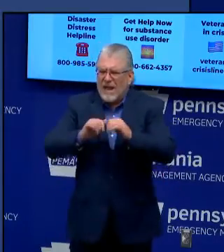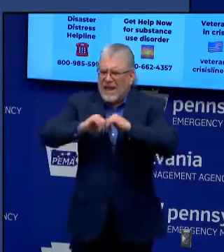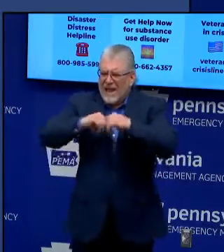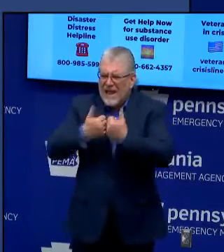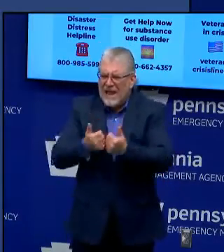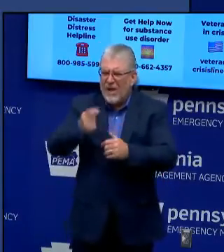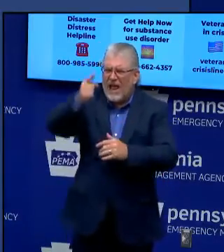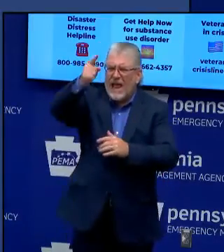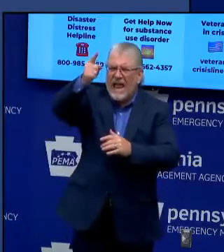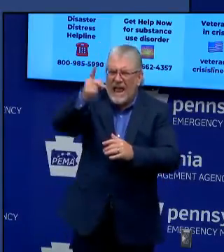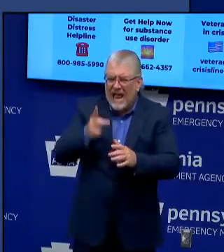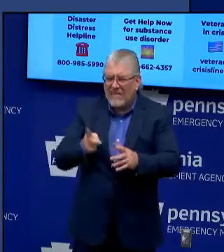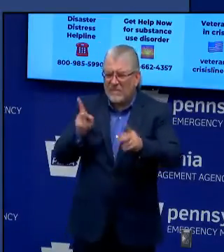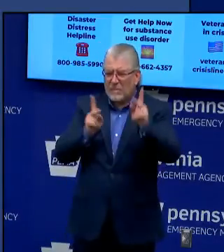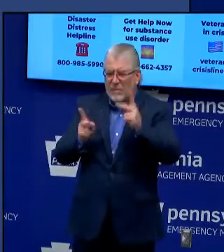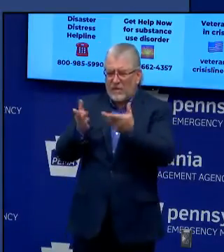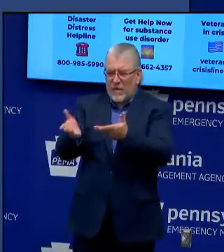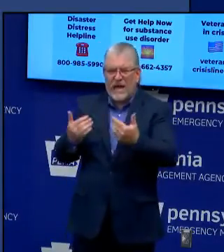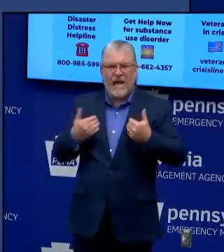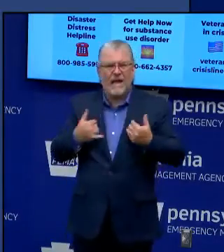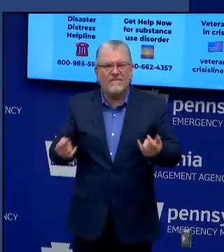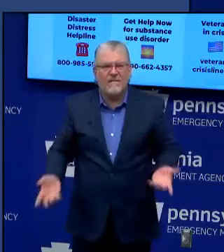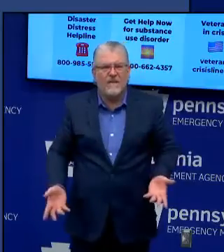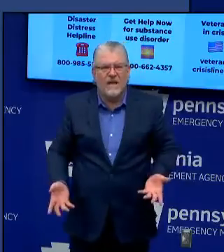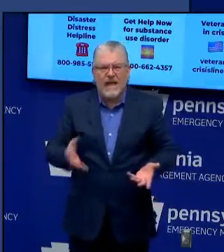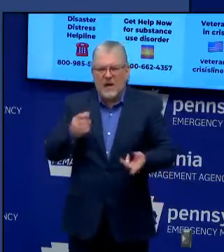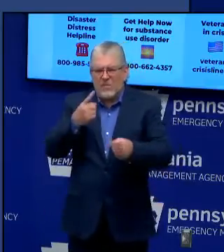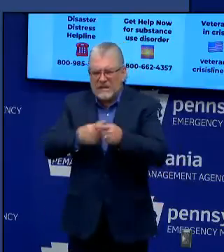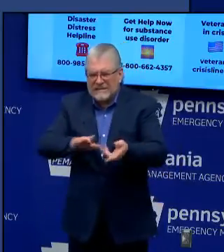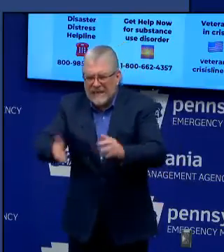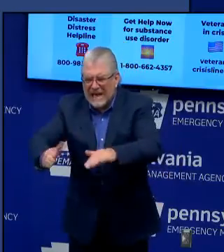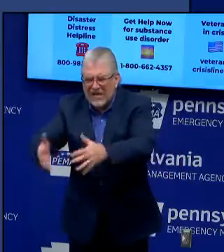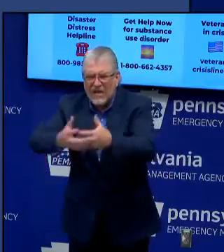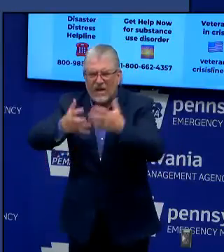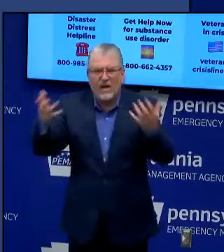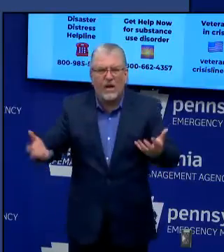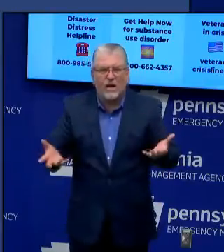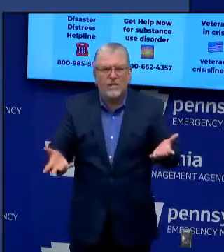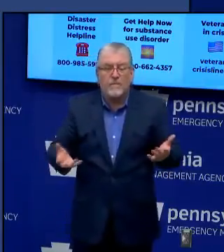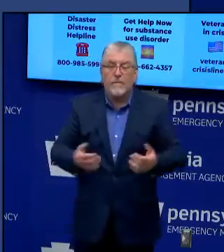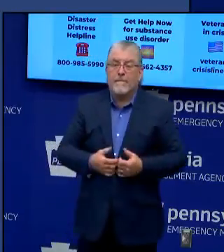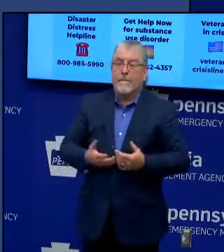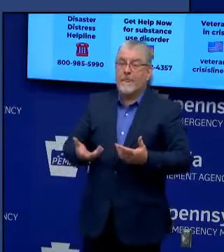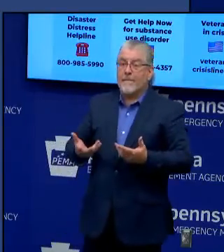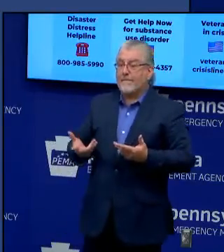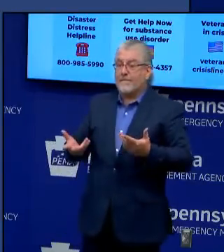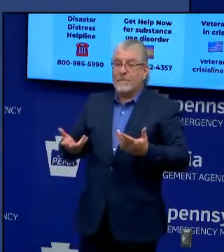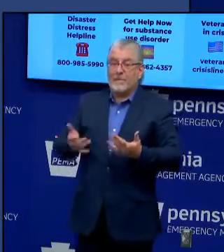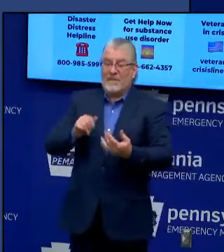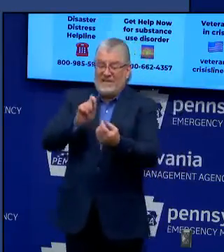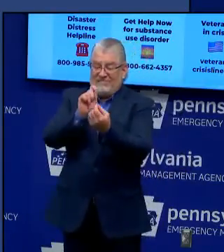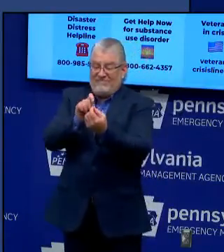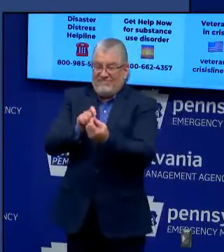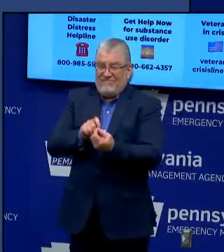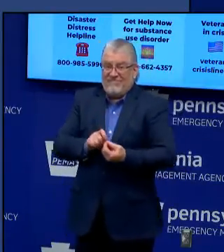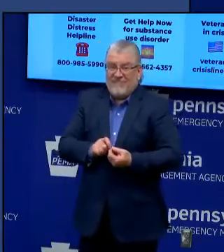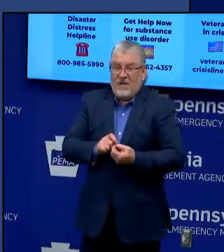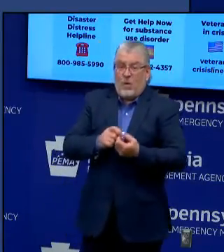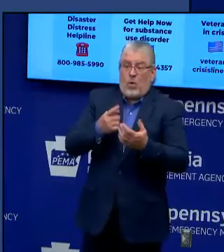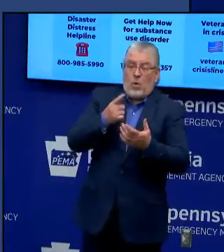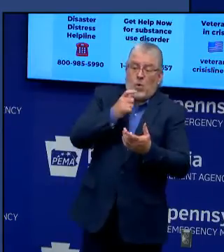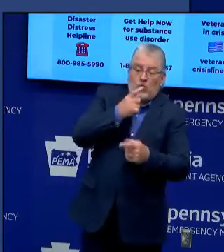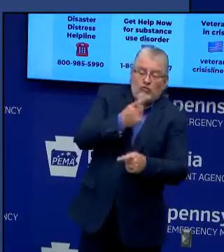more detail about that in terms of what they did wrong. It certainly has been an extremely challenging